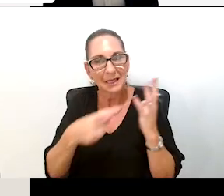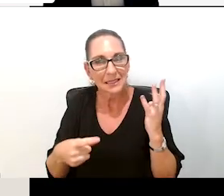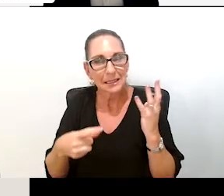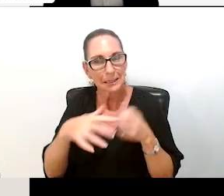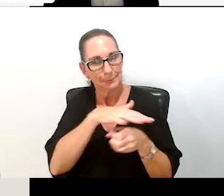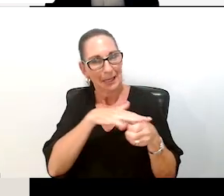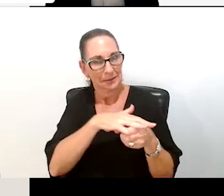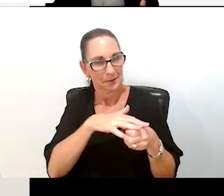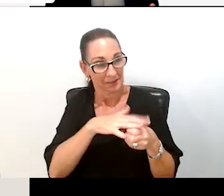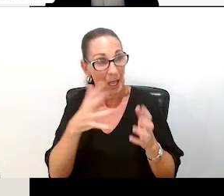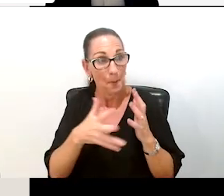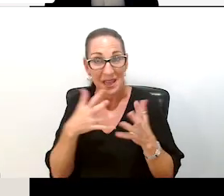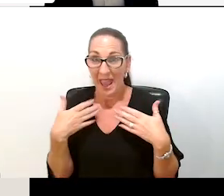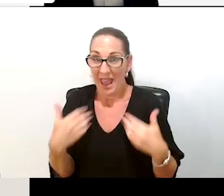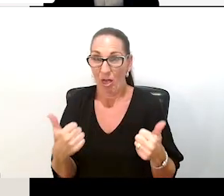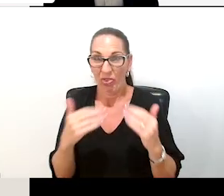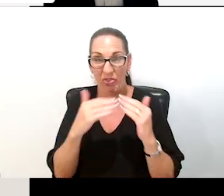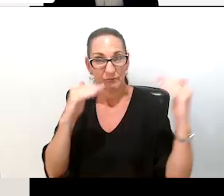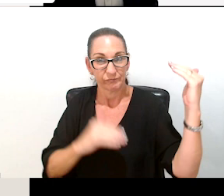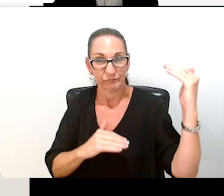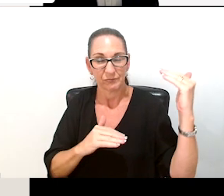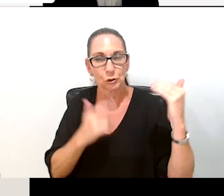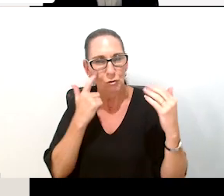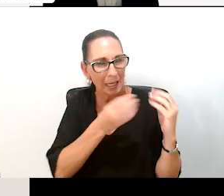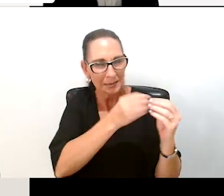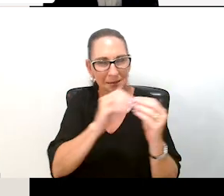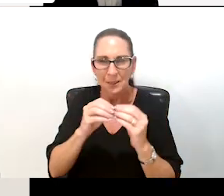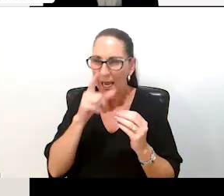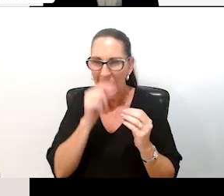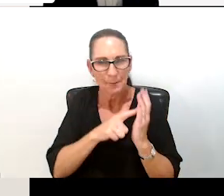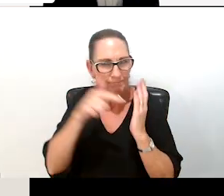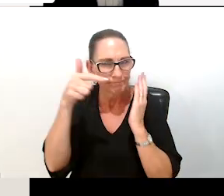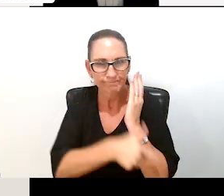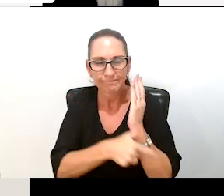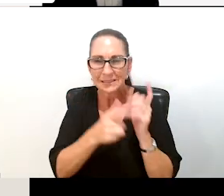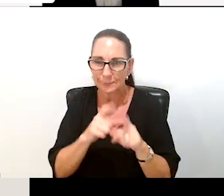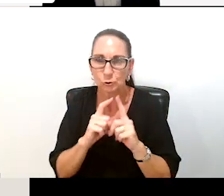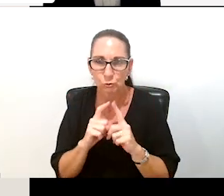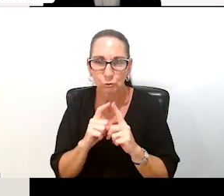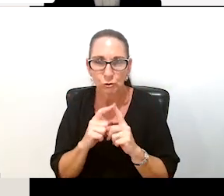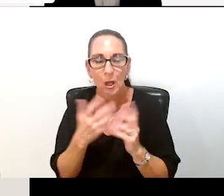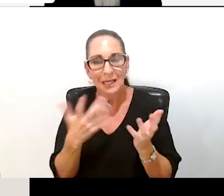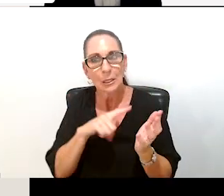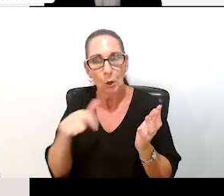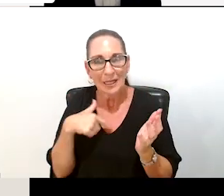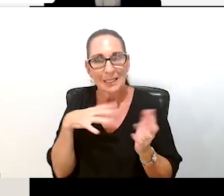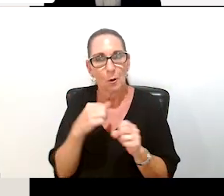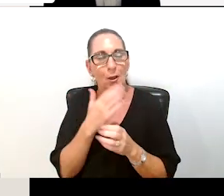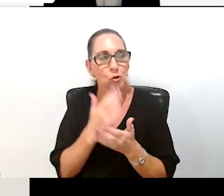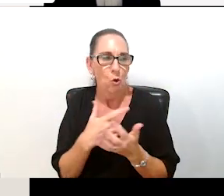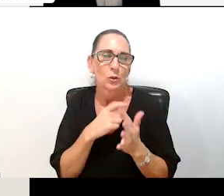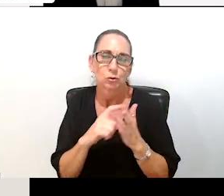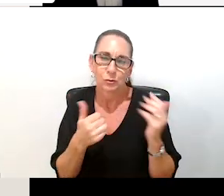health inequalities is a very, very complex task, or can be very complex. So we must make sure that we do this